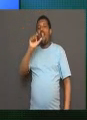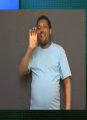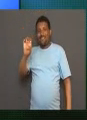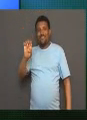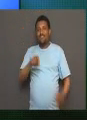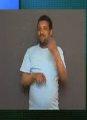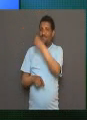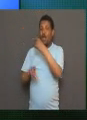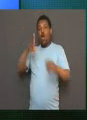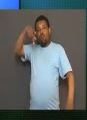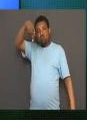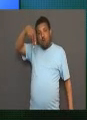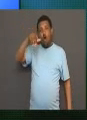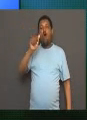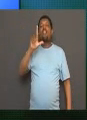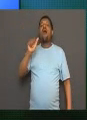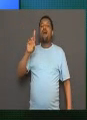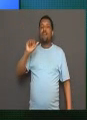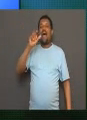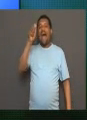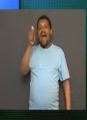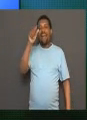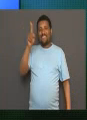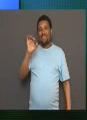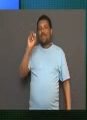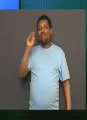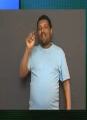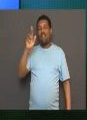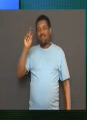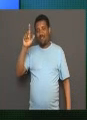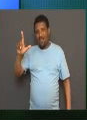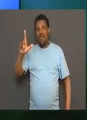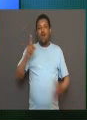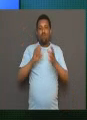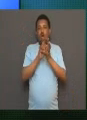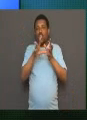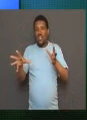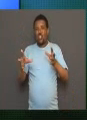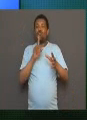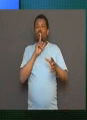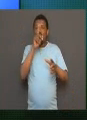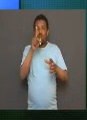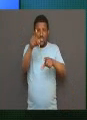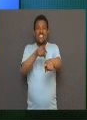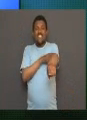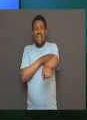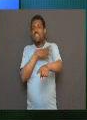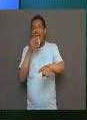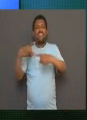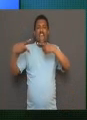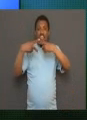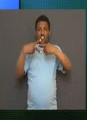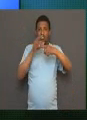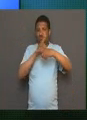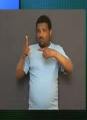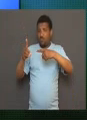polar azimuthal projection. The true distances and